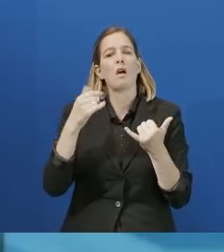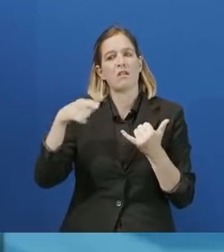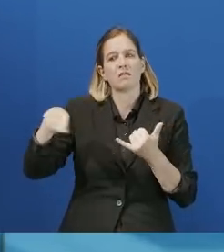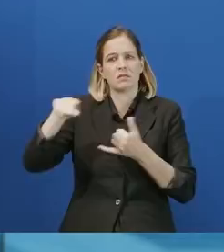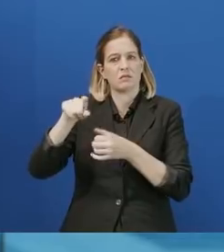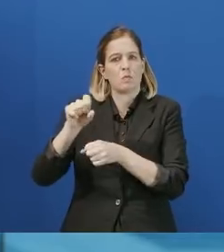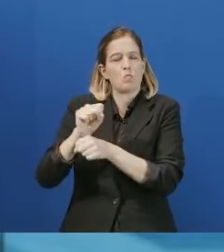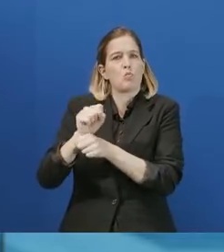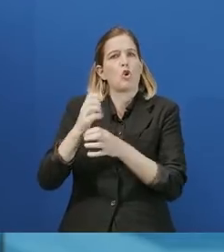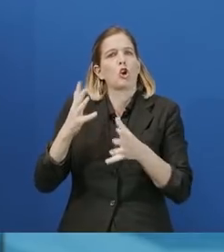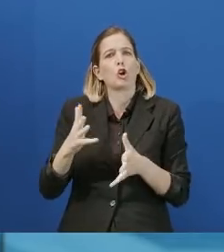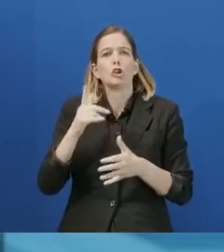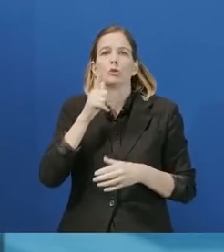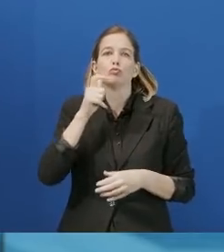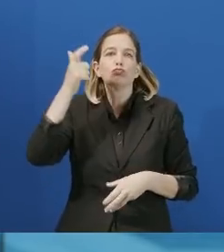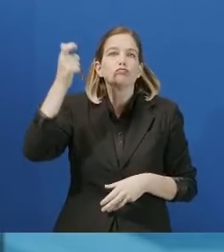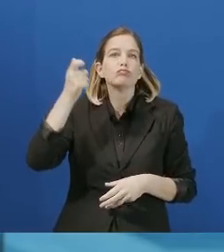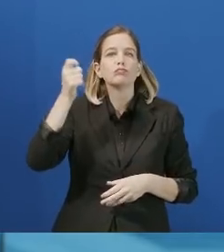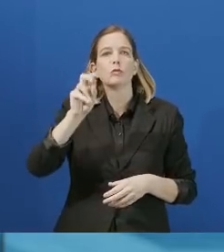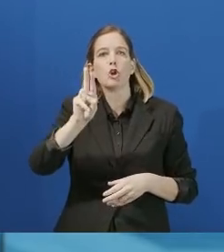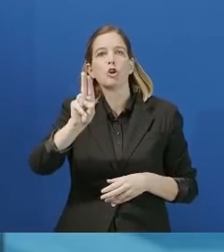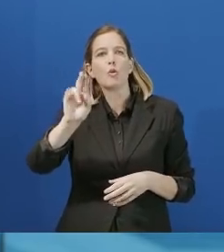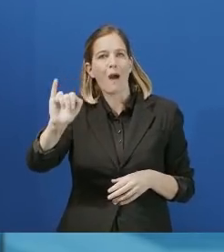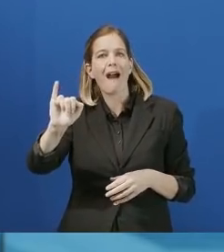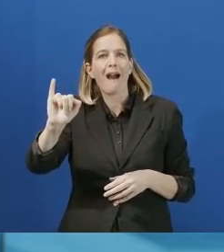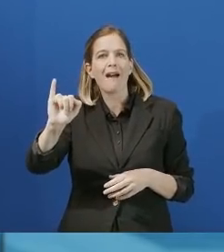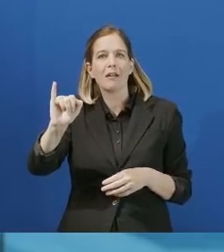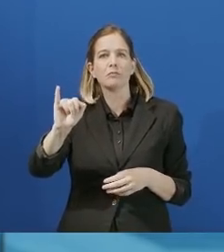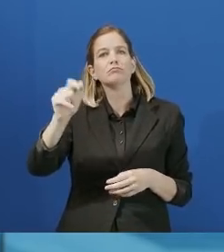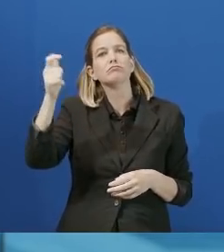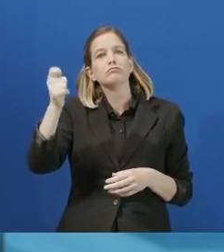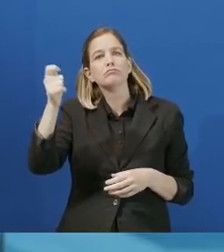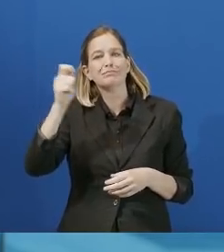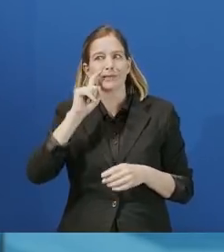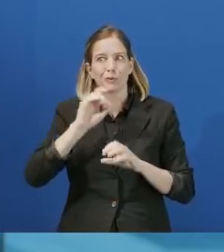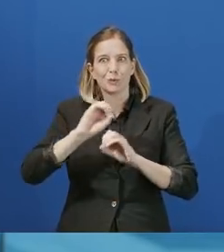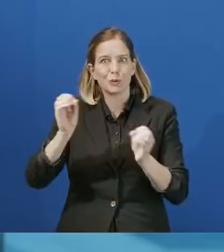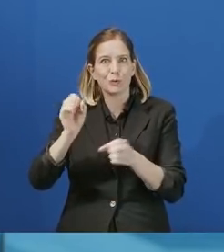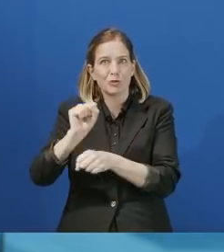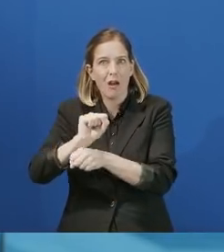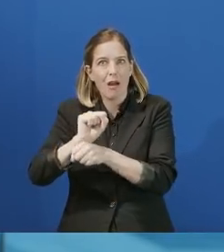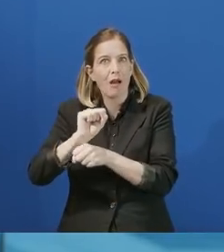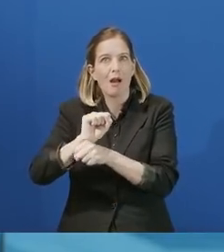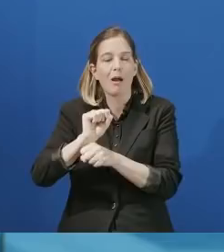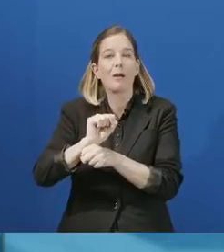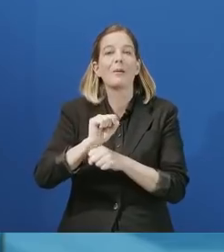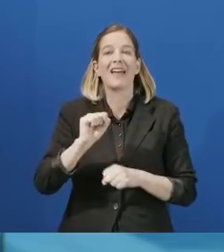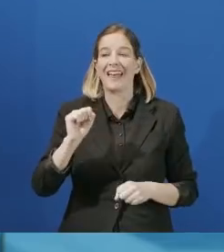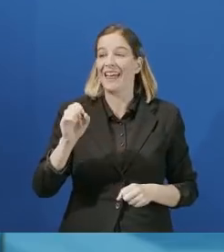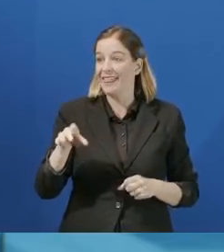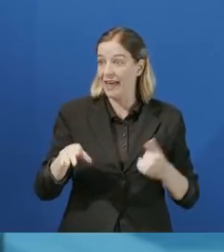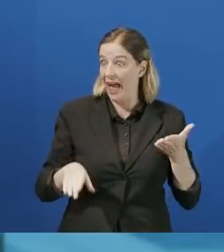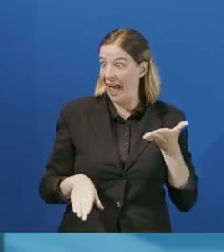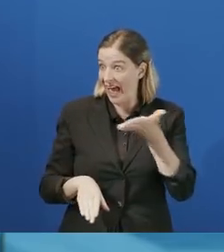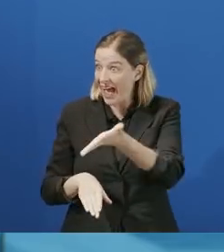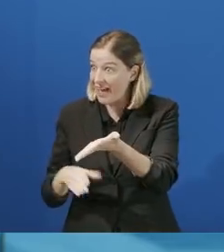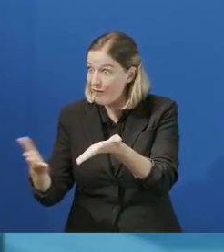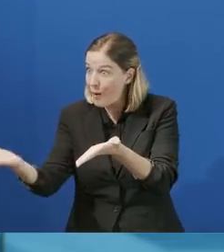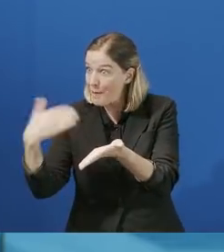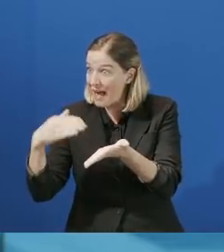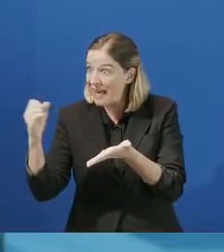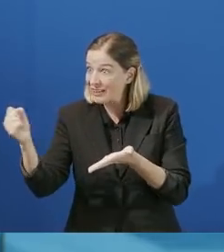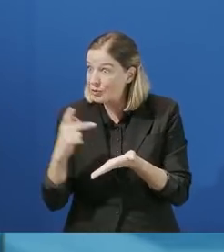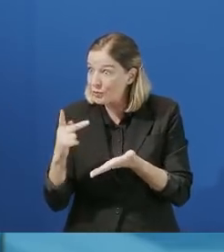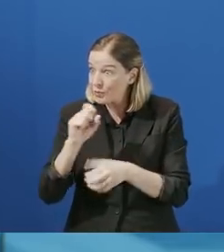they're unemployed, and they're offered their job back, but they don't feel safe going to work. Maybe their immune system's compromised. Maybe